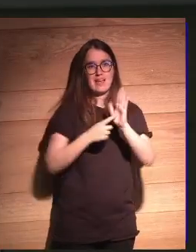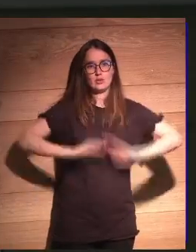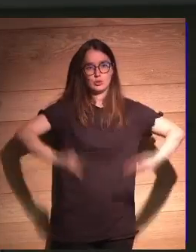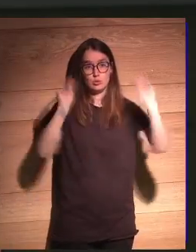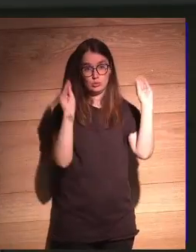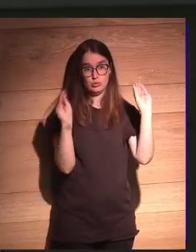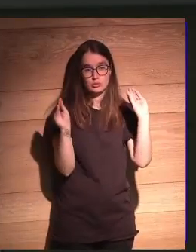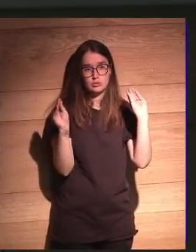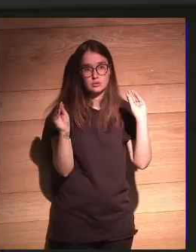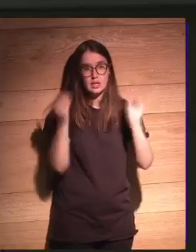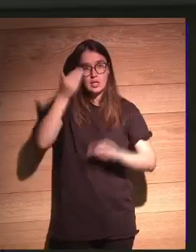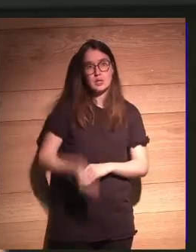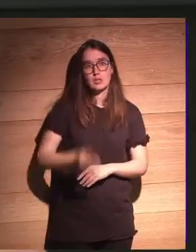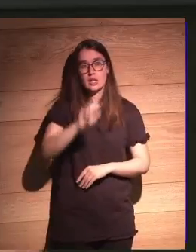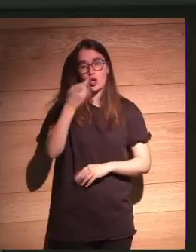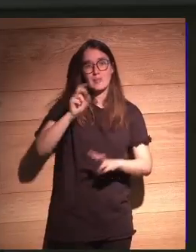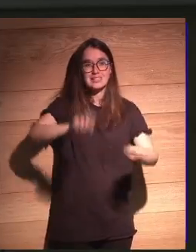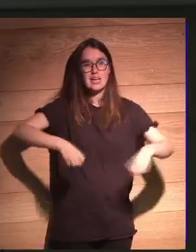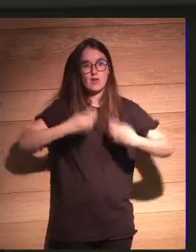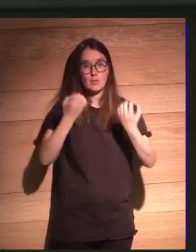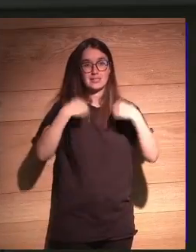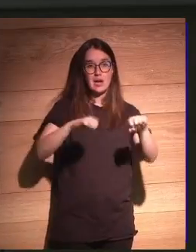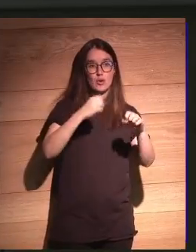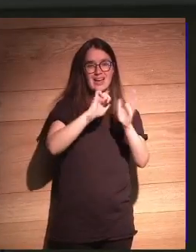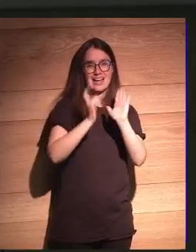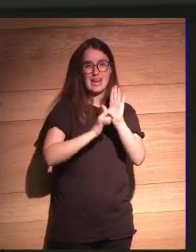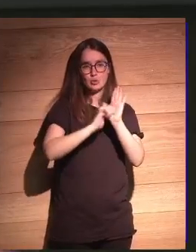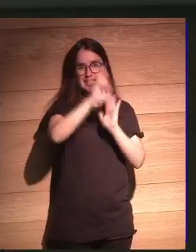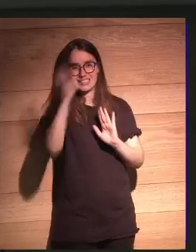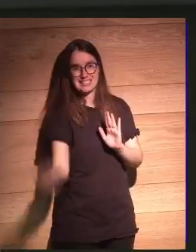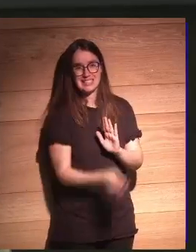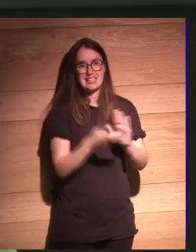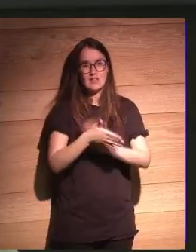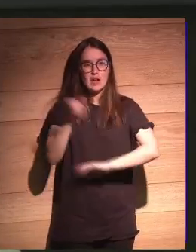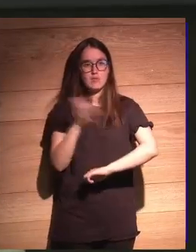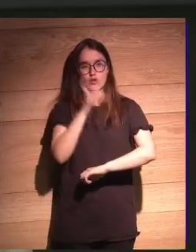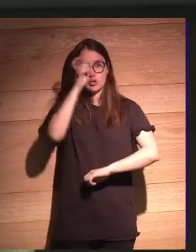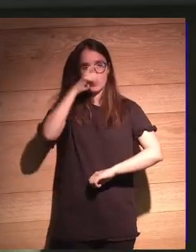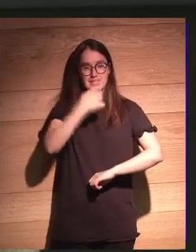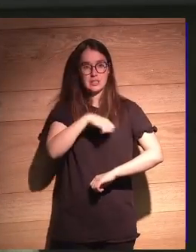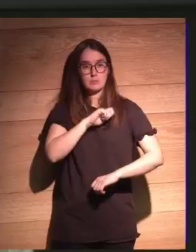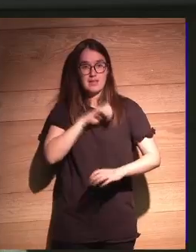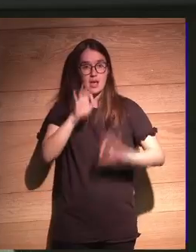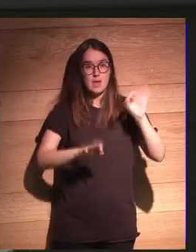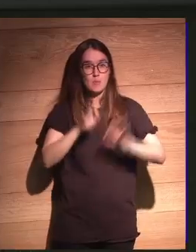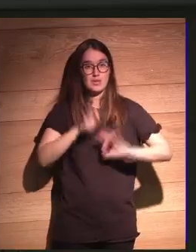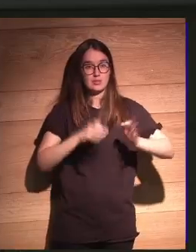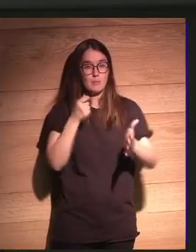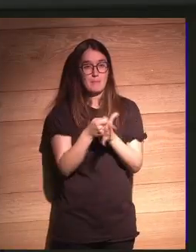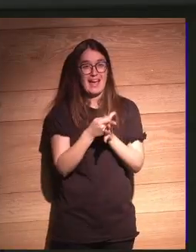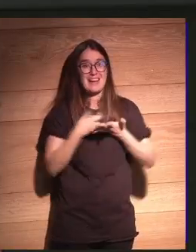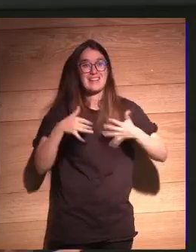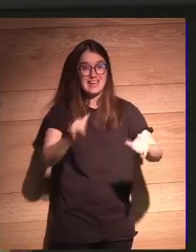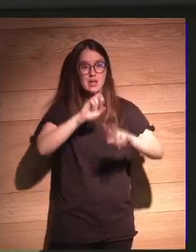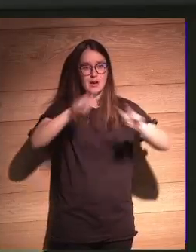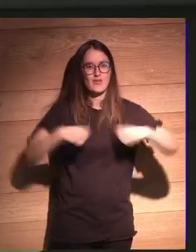reforms Socimi's law, and the most important thing with those reforms is that vulture funds stop